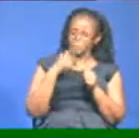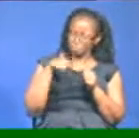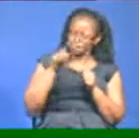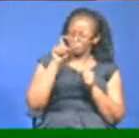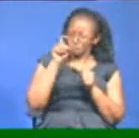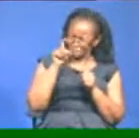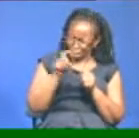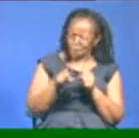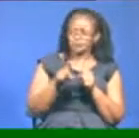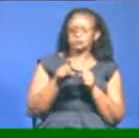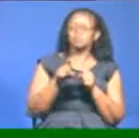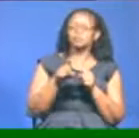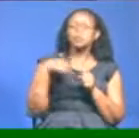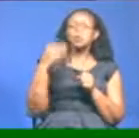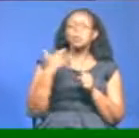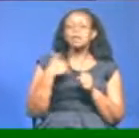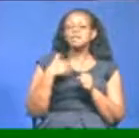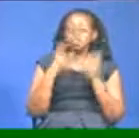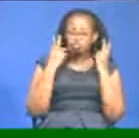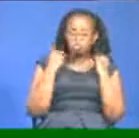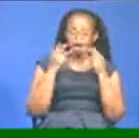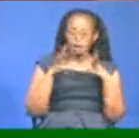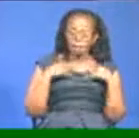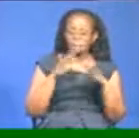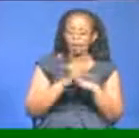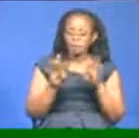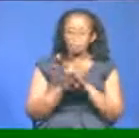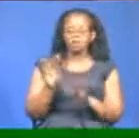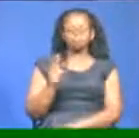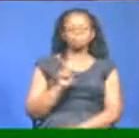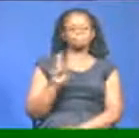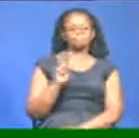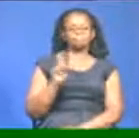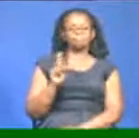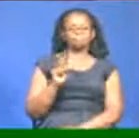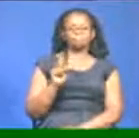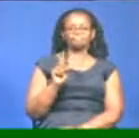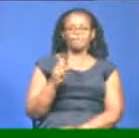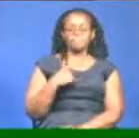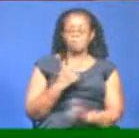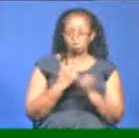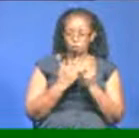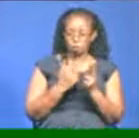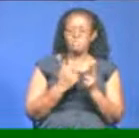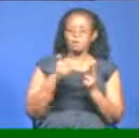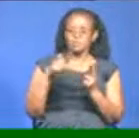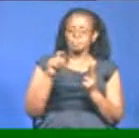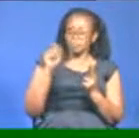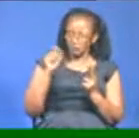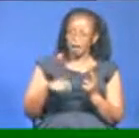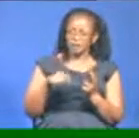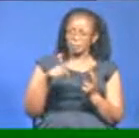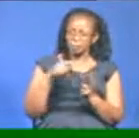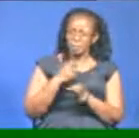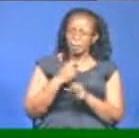always give in all the time and we become the underdog all the time, Mr. Speaker. I hope we can be able to reclaim the position that Kenya